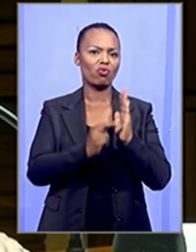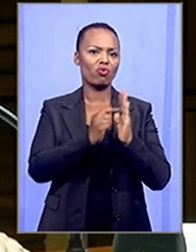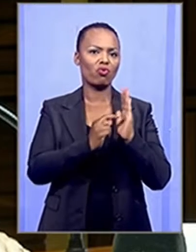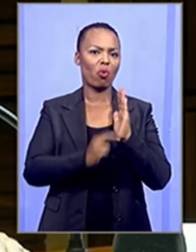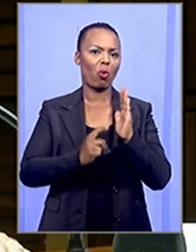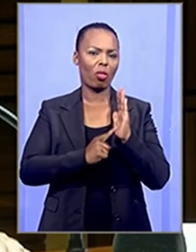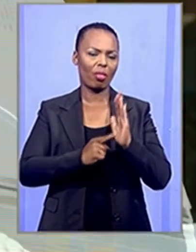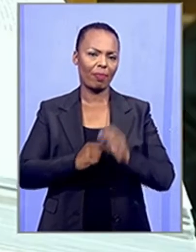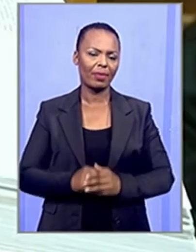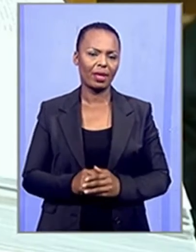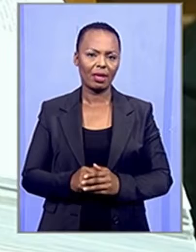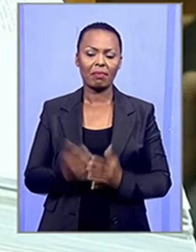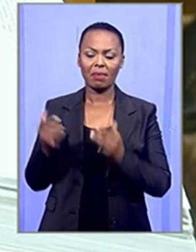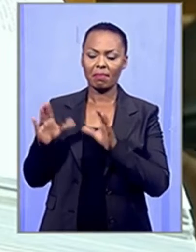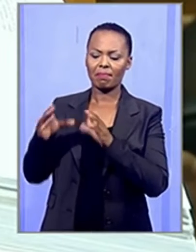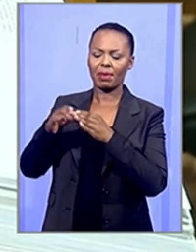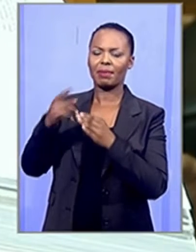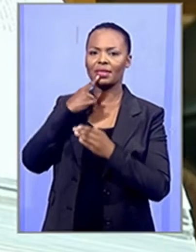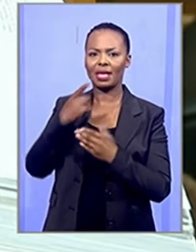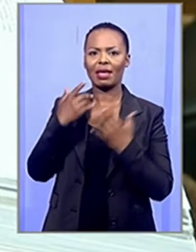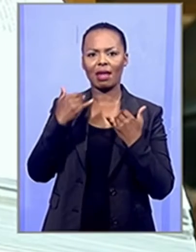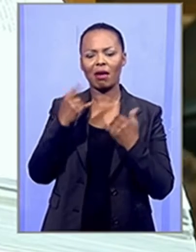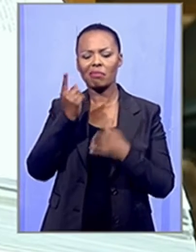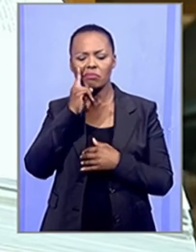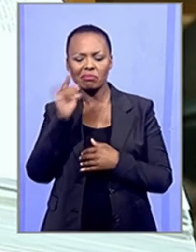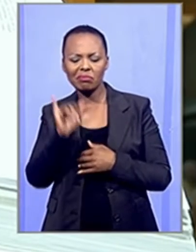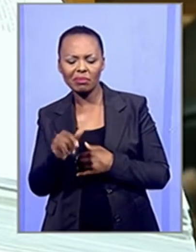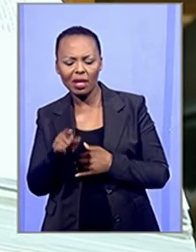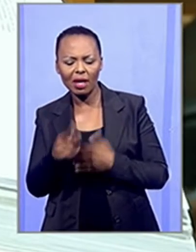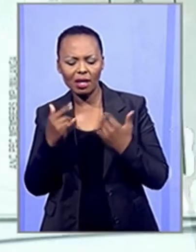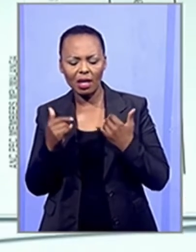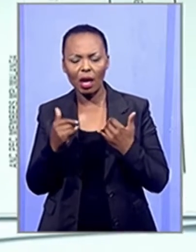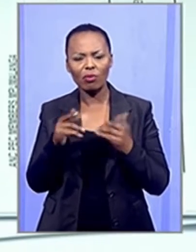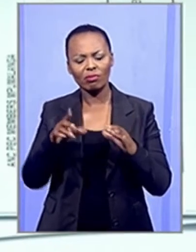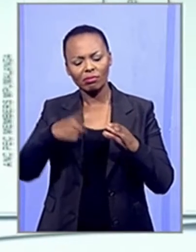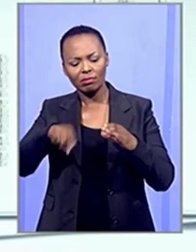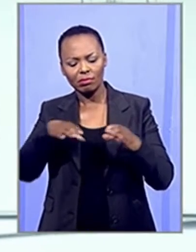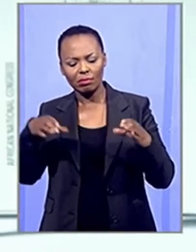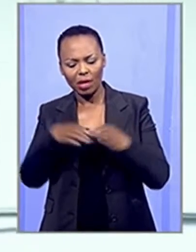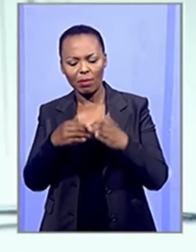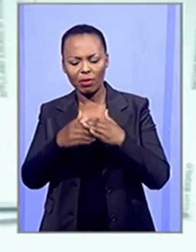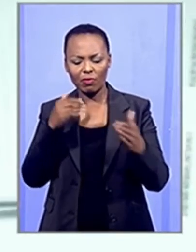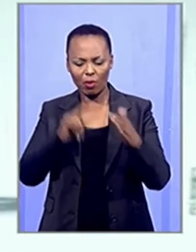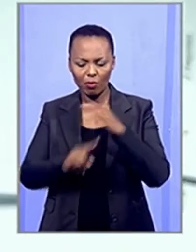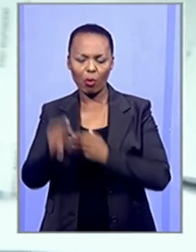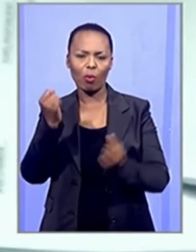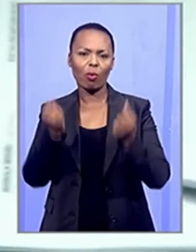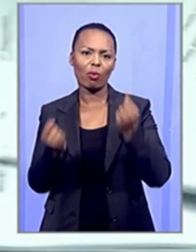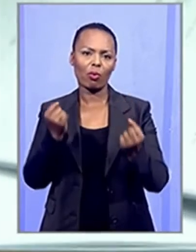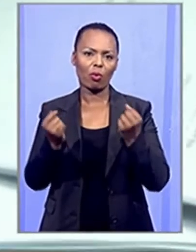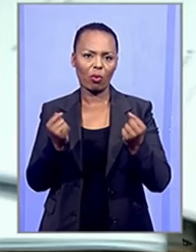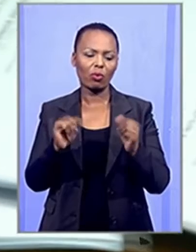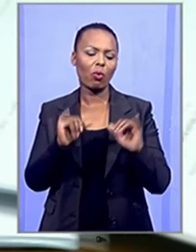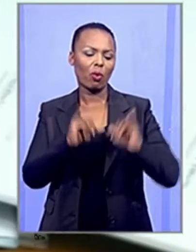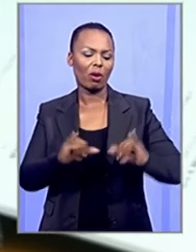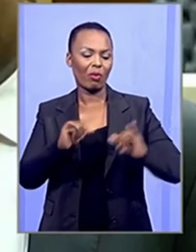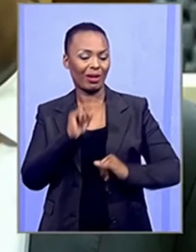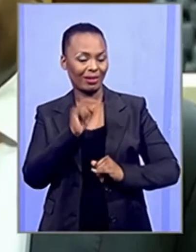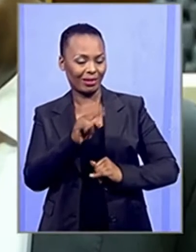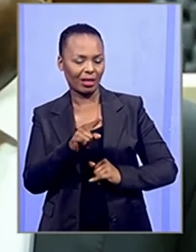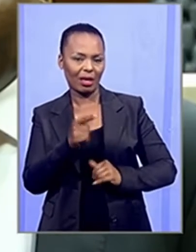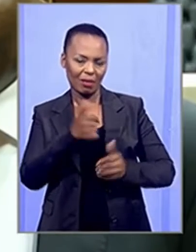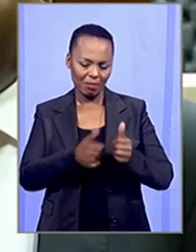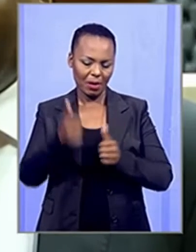ba ngangile ka gore ba ne ba santse ba samagane le tsamaiso ya ka fa gare ya mokgatlho pele ga ba ka fetisetsa kgang eno kwa Kgotlatshekelo. It